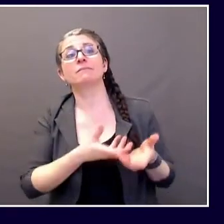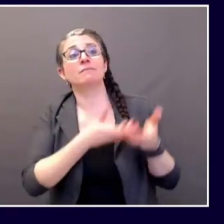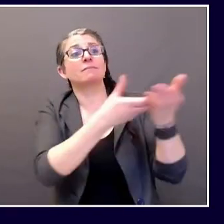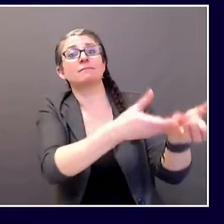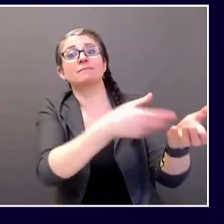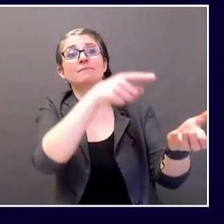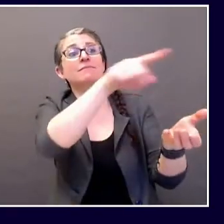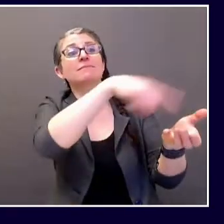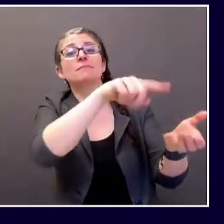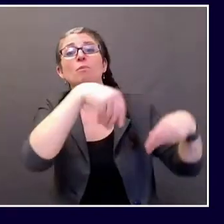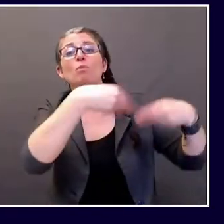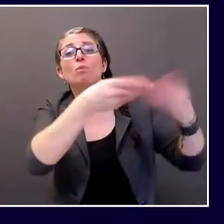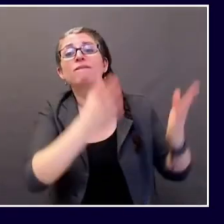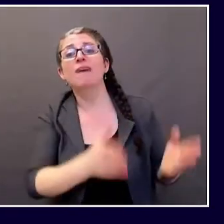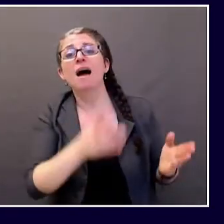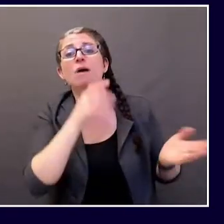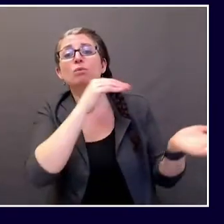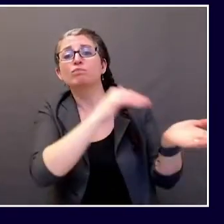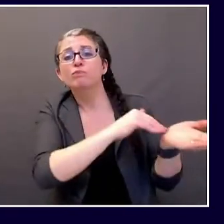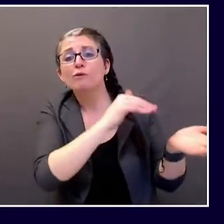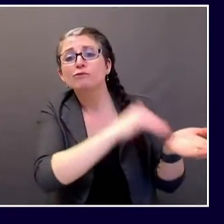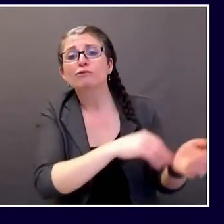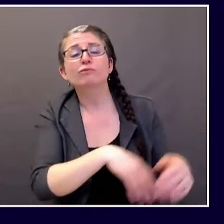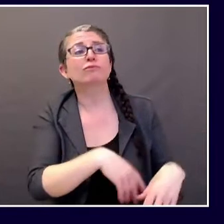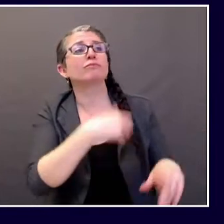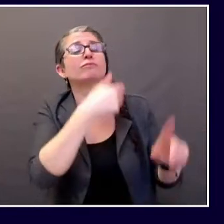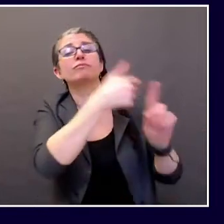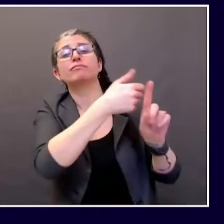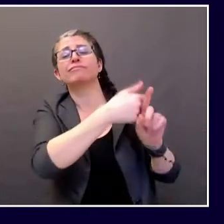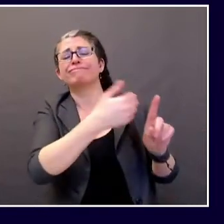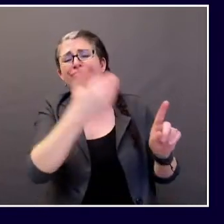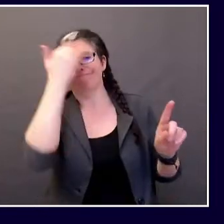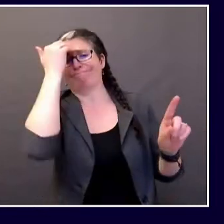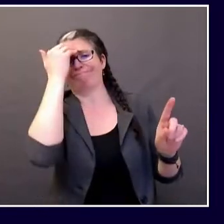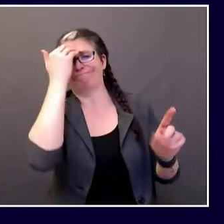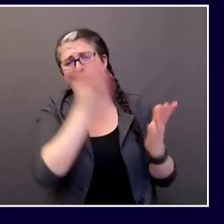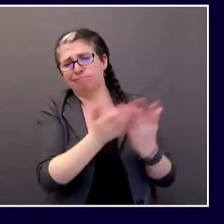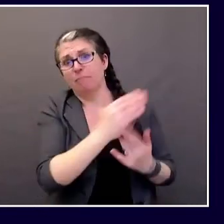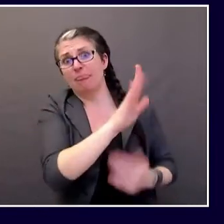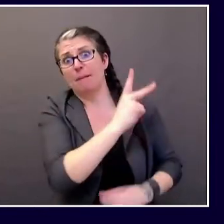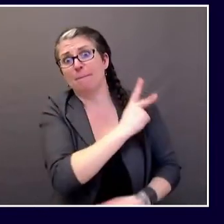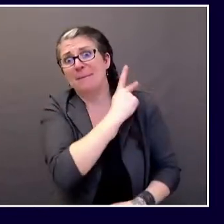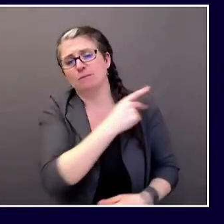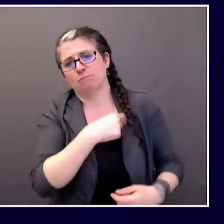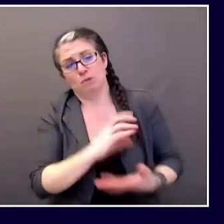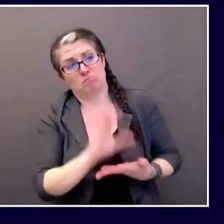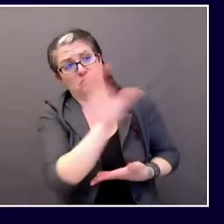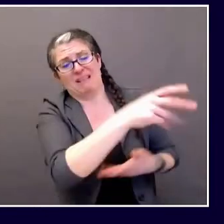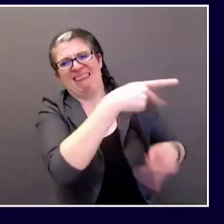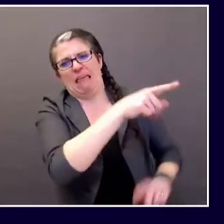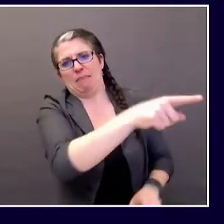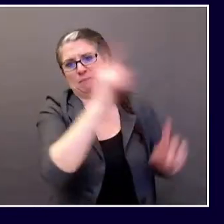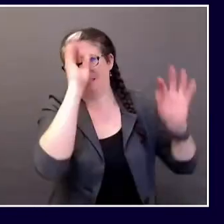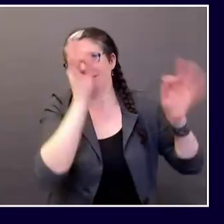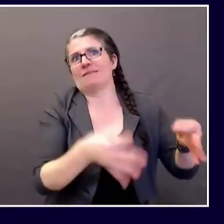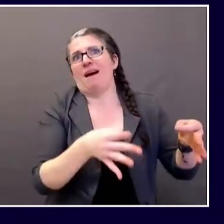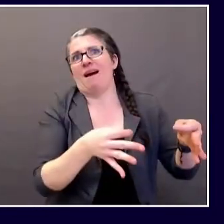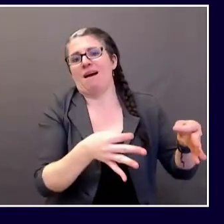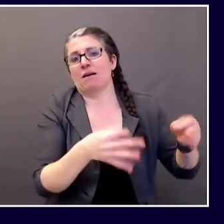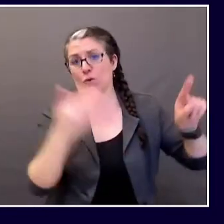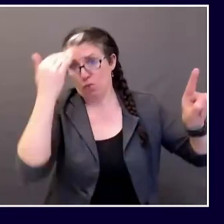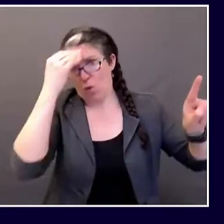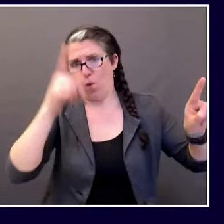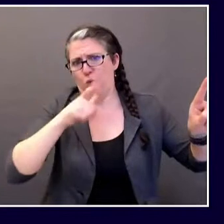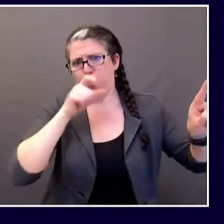be at a higher risk than others. So we've empowered providers to try to come up with their own approaches to vaccinating